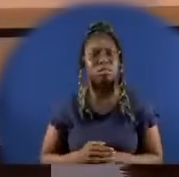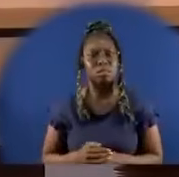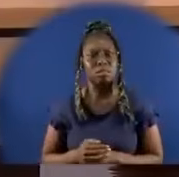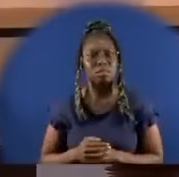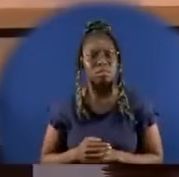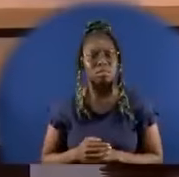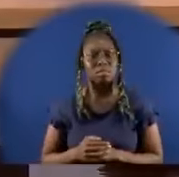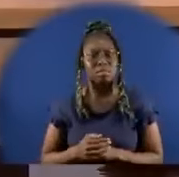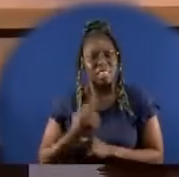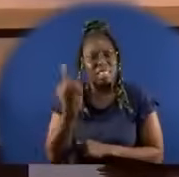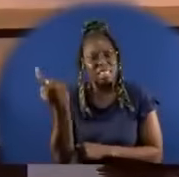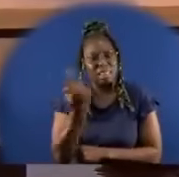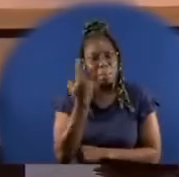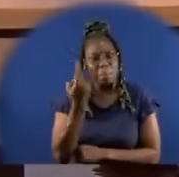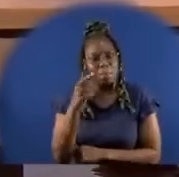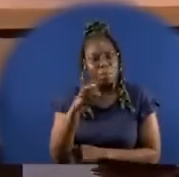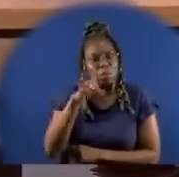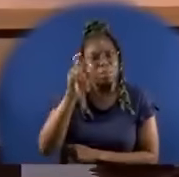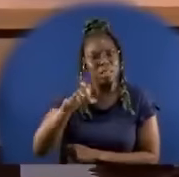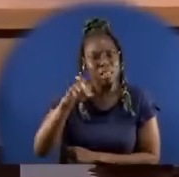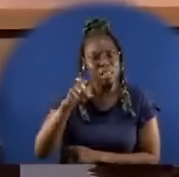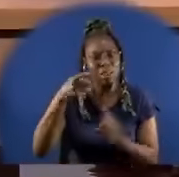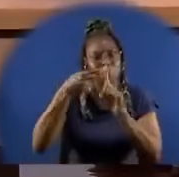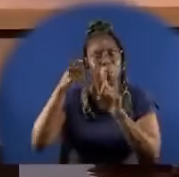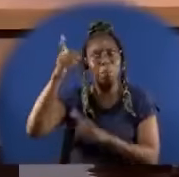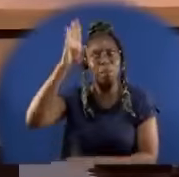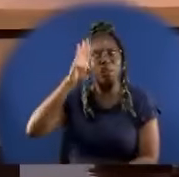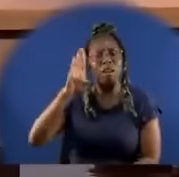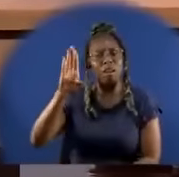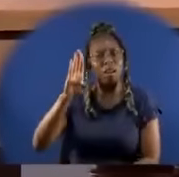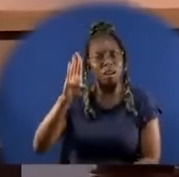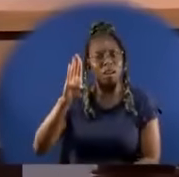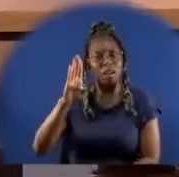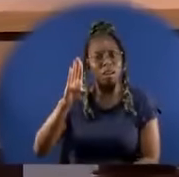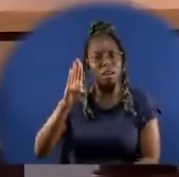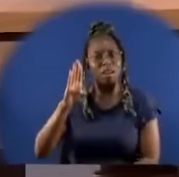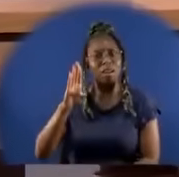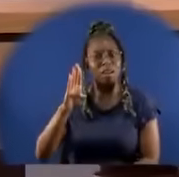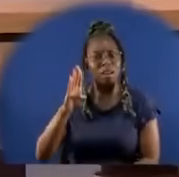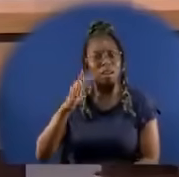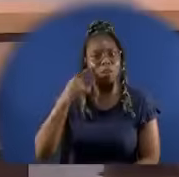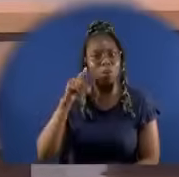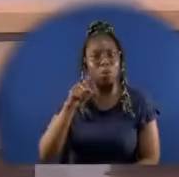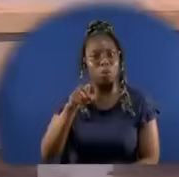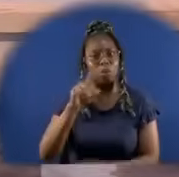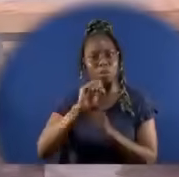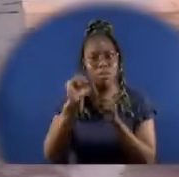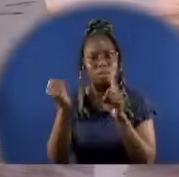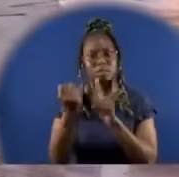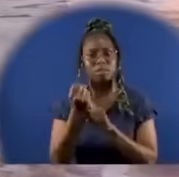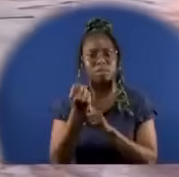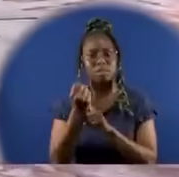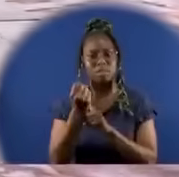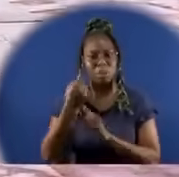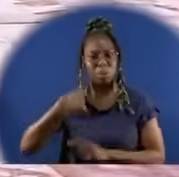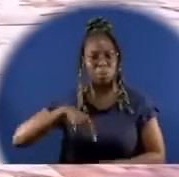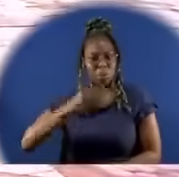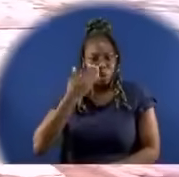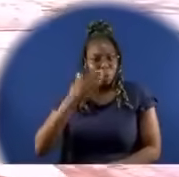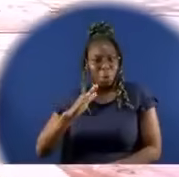word for your certain circumstance. Because none of us know what's going to happen between Monday and